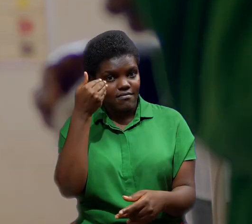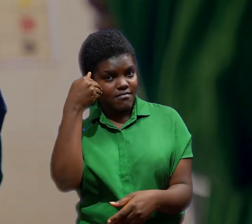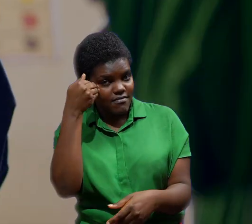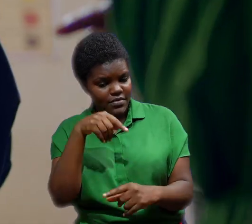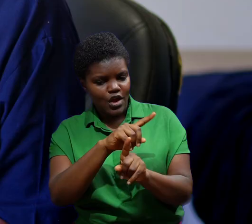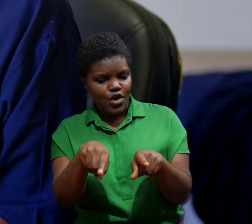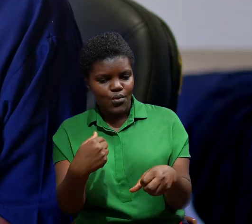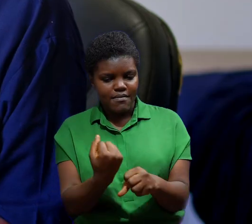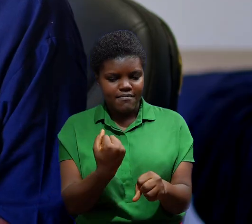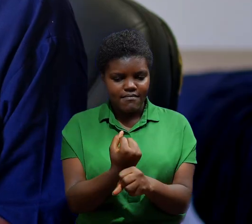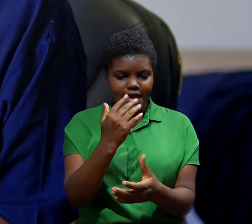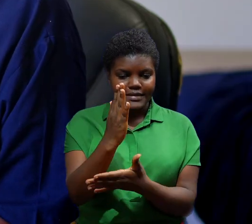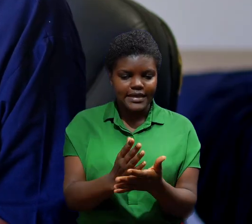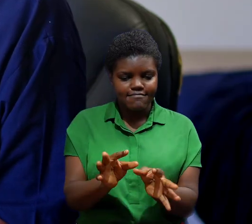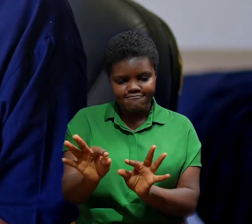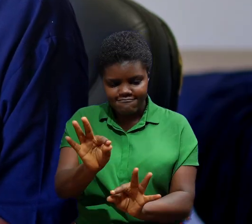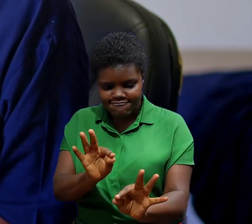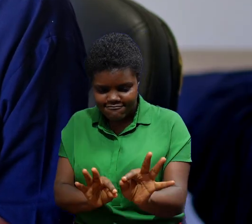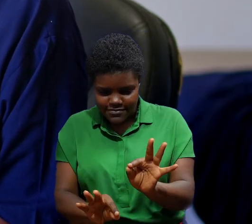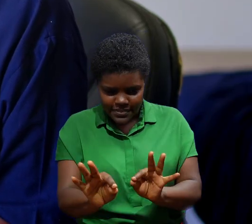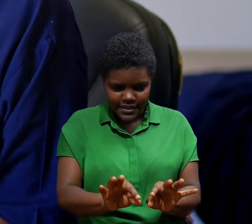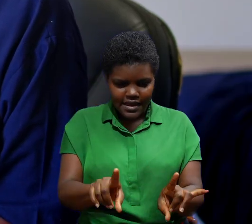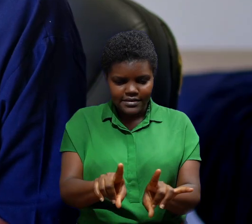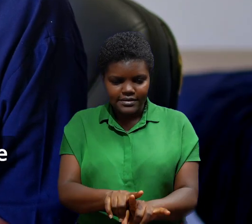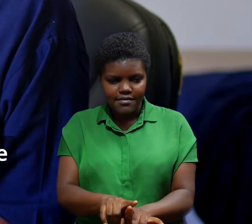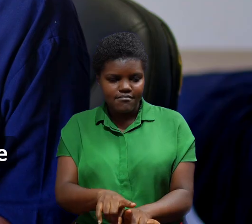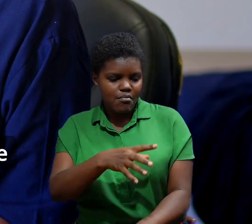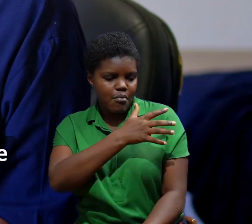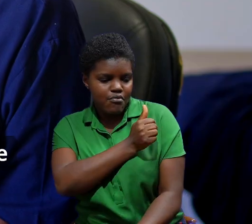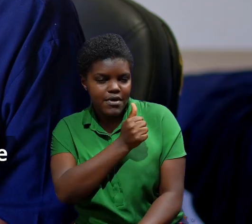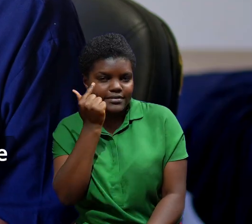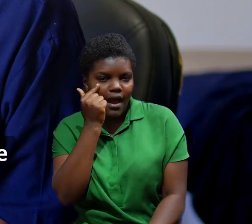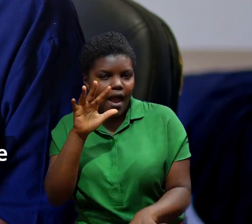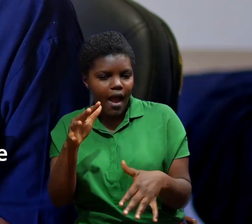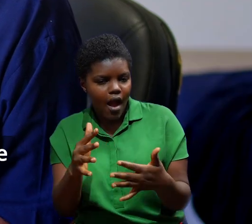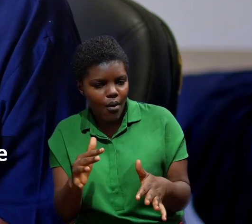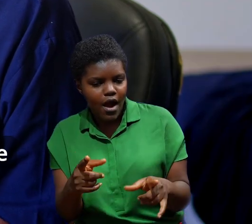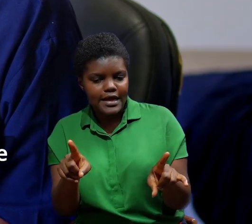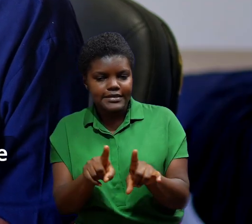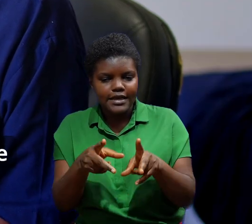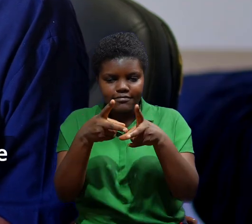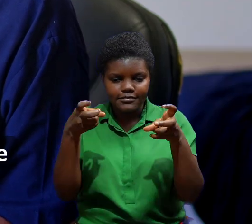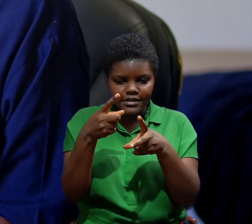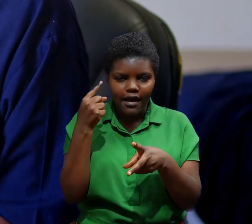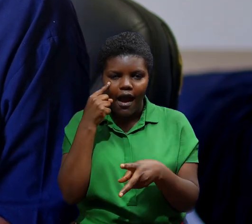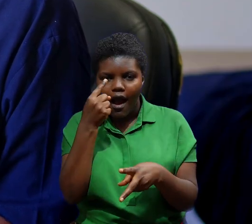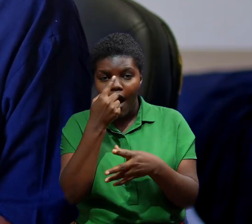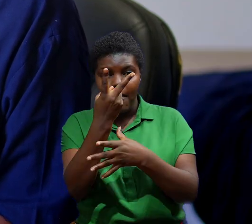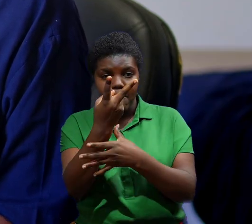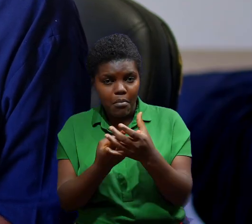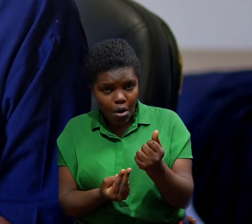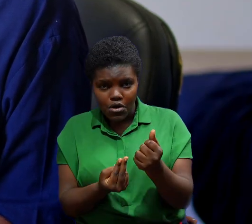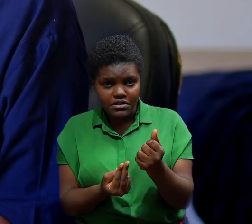to sleep. And during the theater, we do some measurements again. We check the pressures of